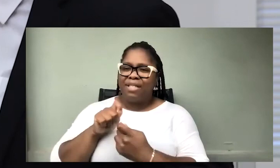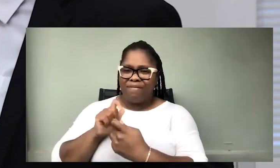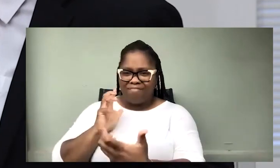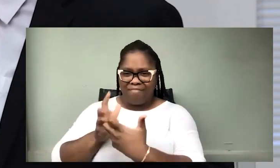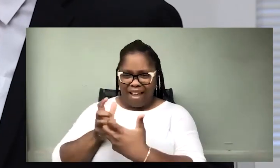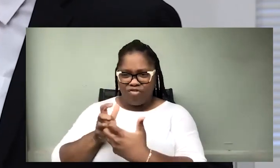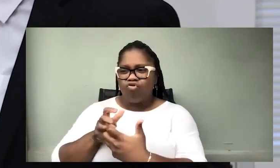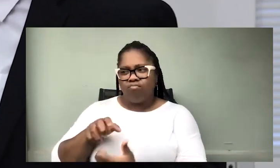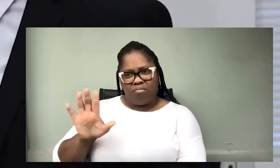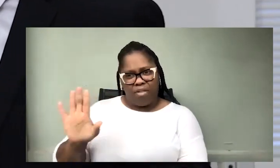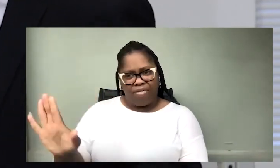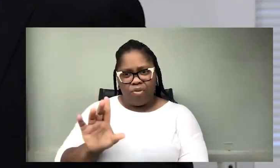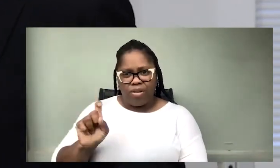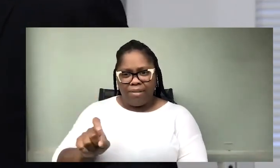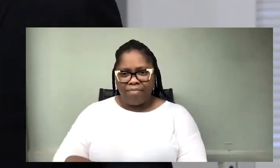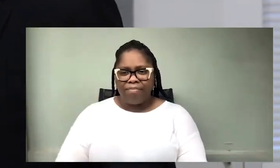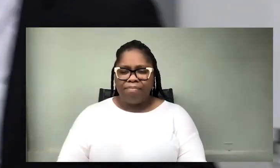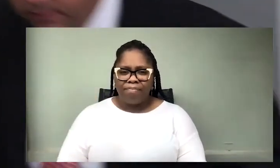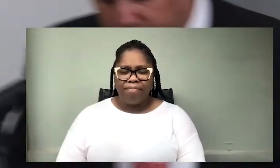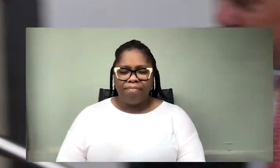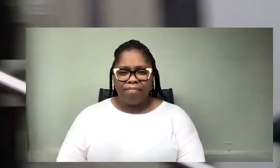community?